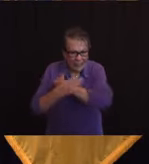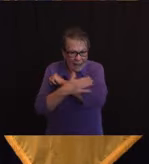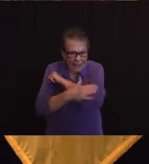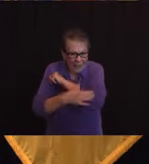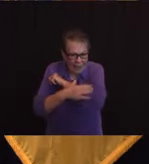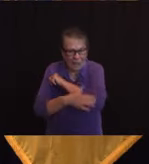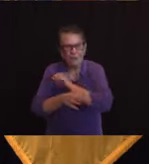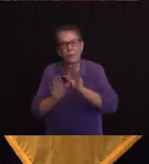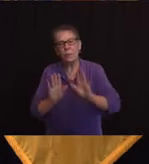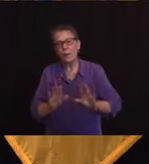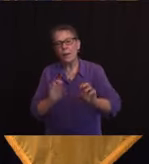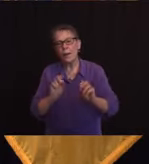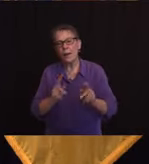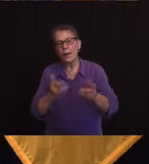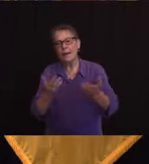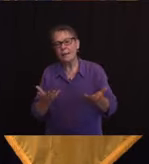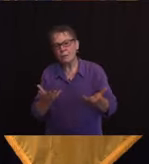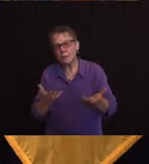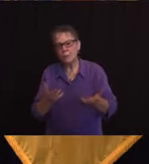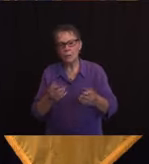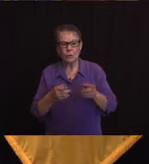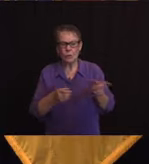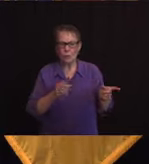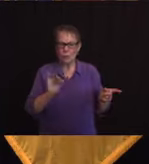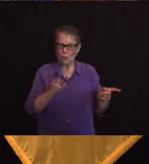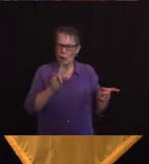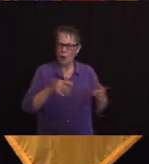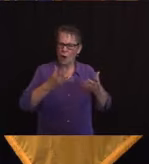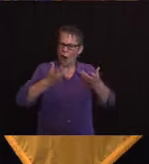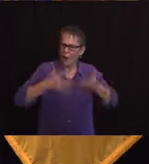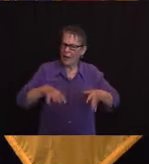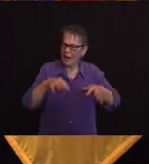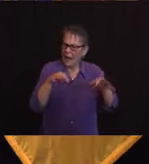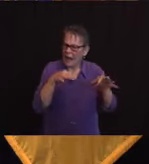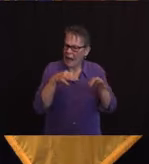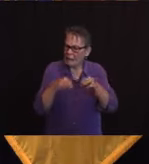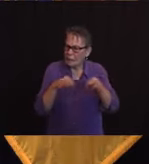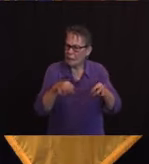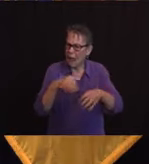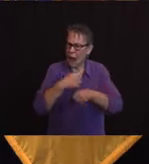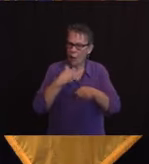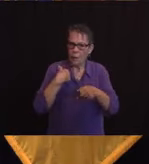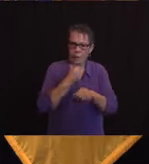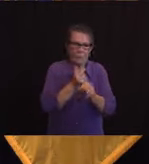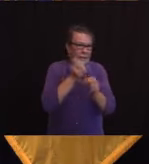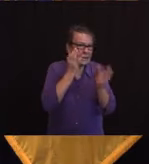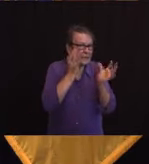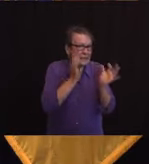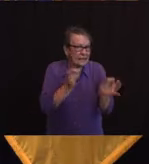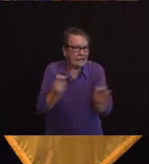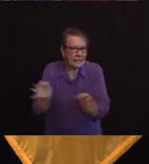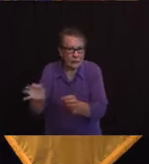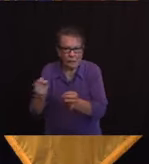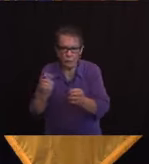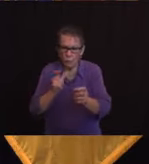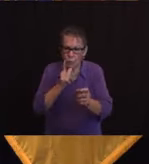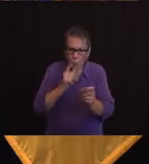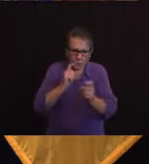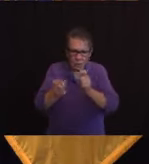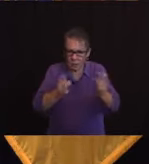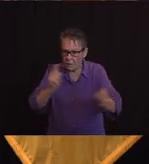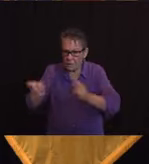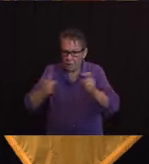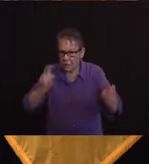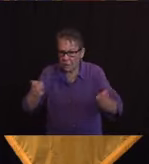those decisions get made. The Newark site is part of the the overall fabric. It's the